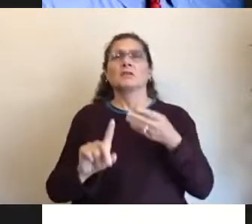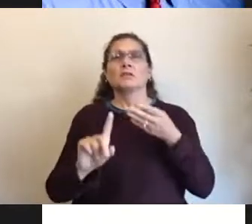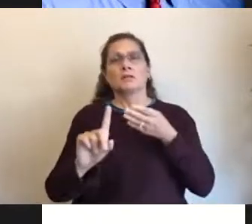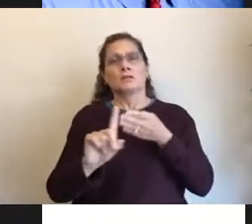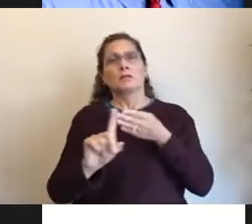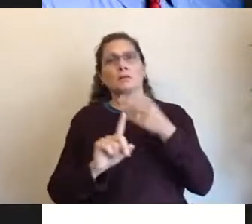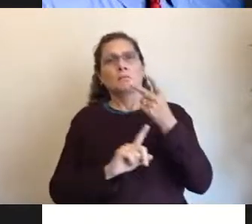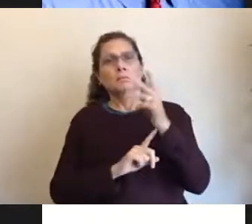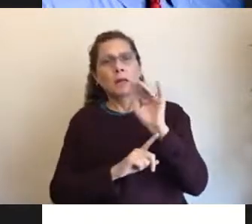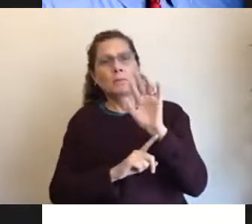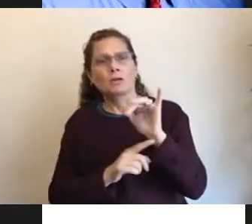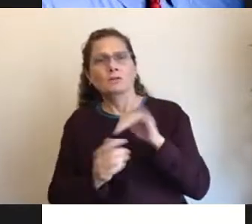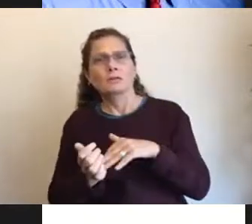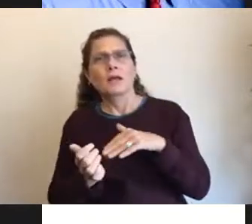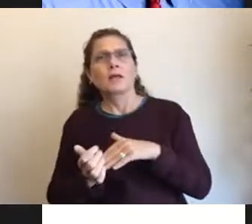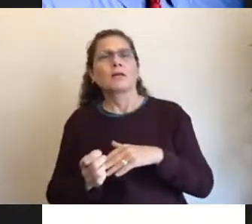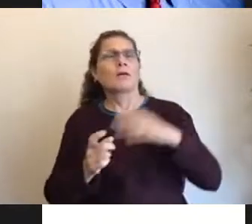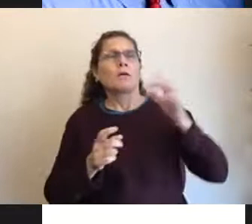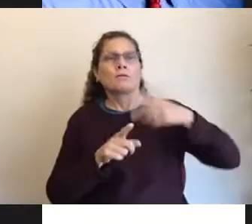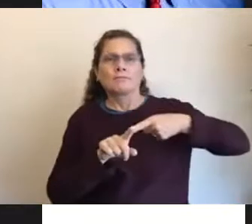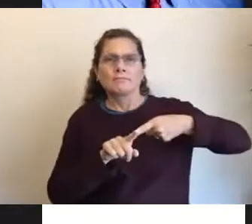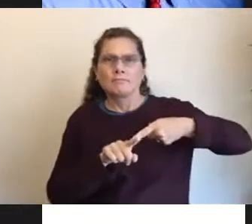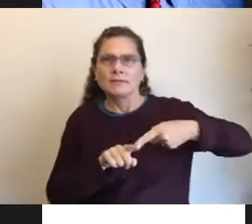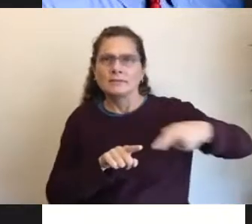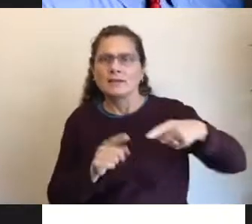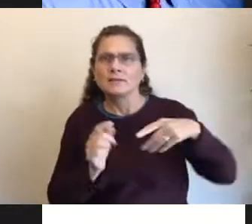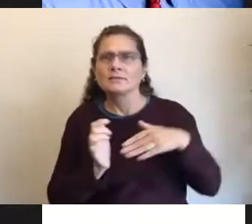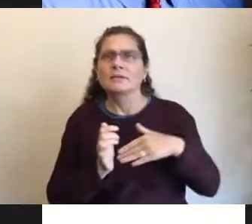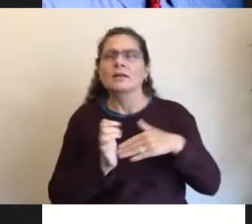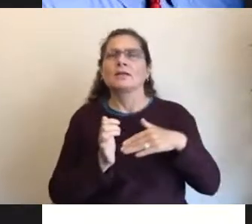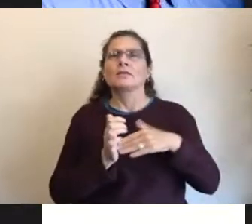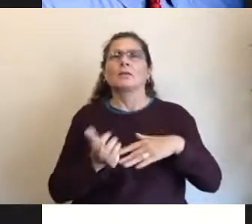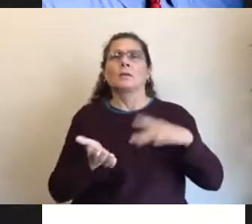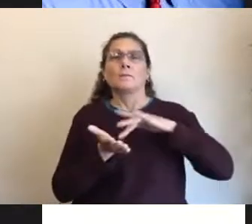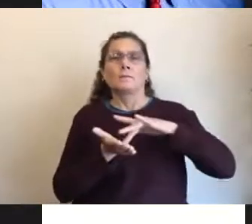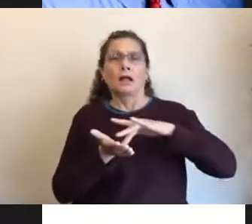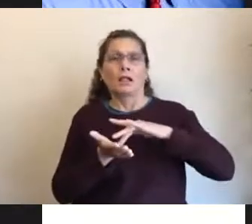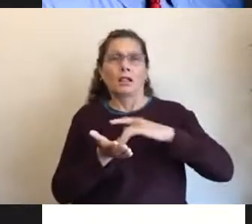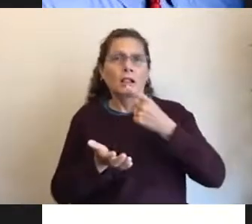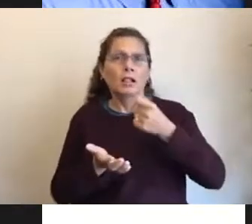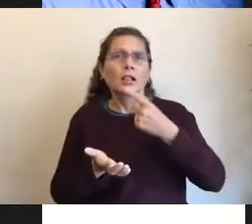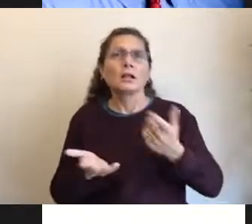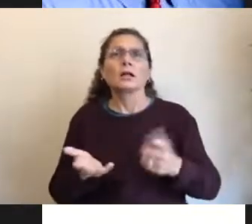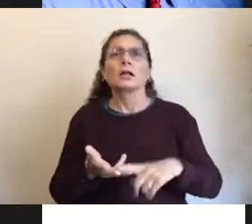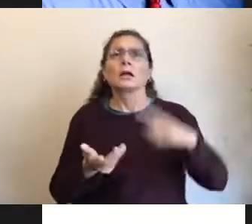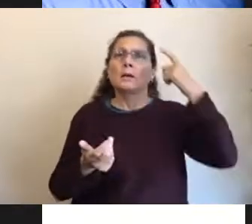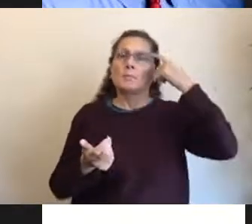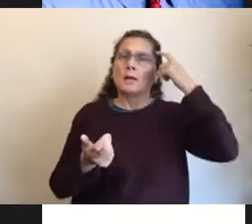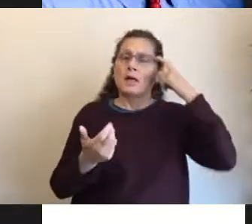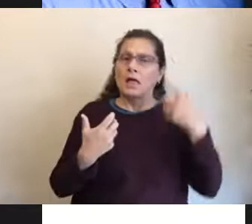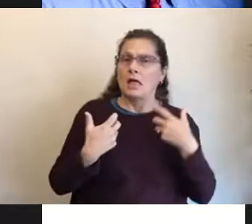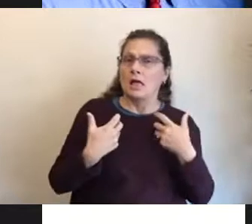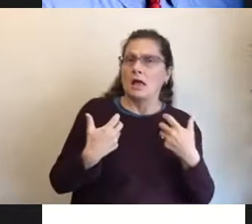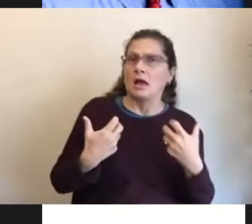You have access to your medications, access to mental health care, and substance abuse disorders.